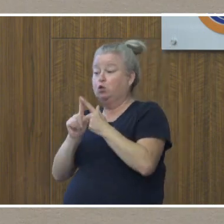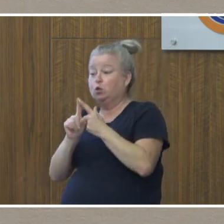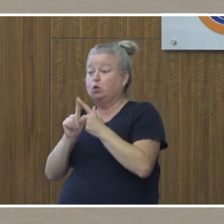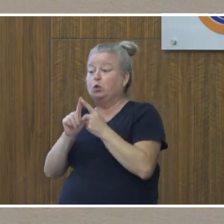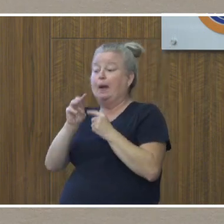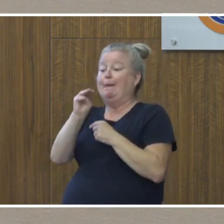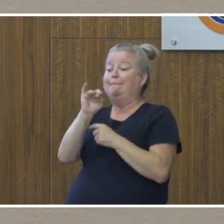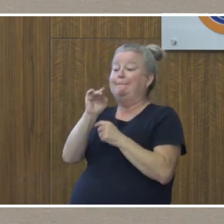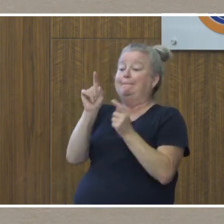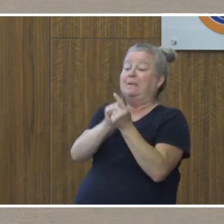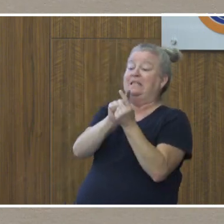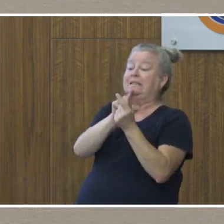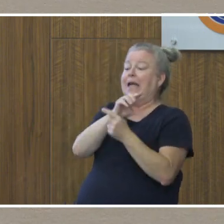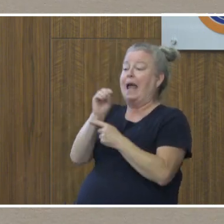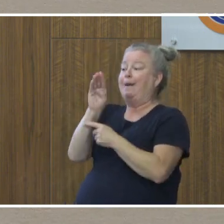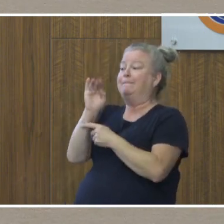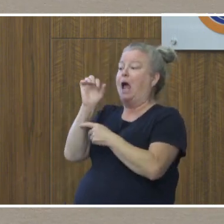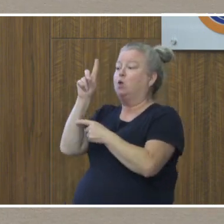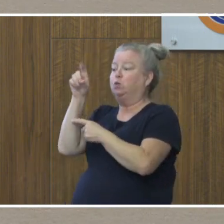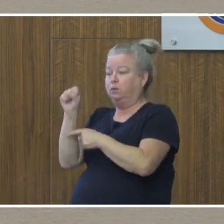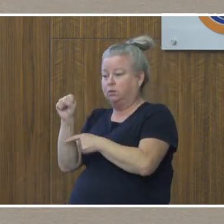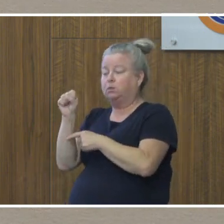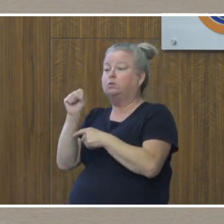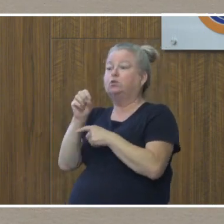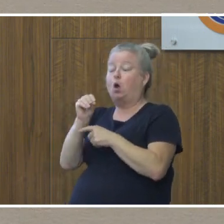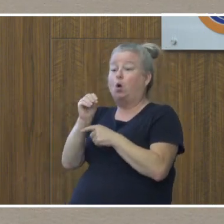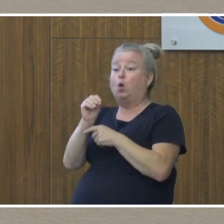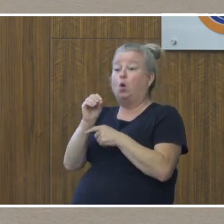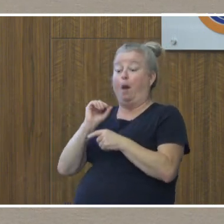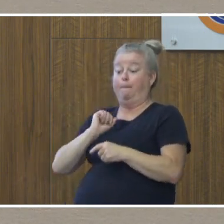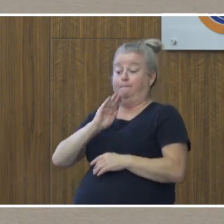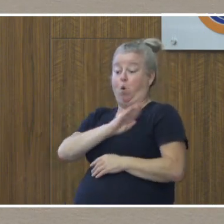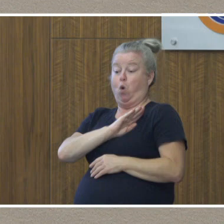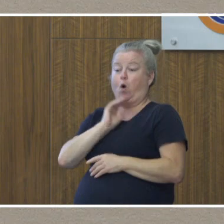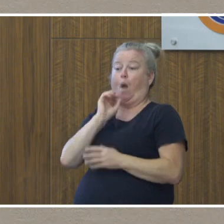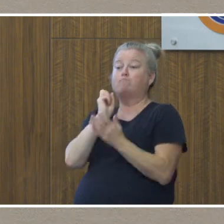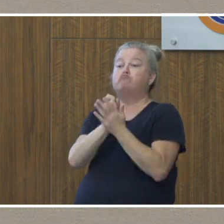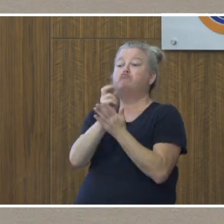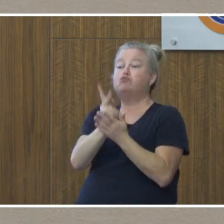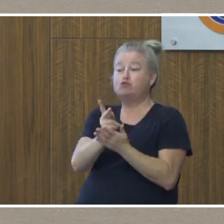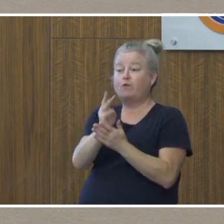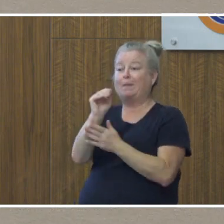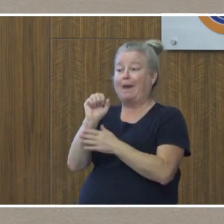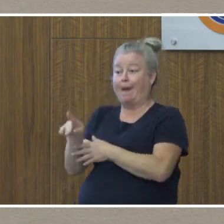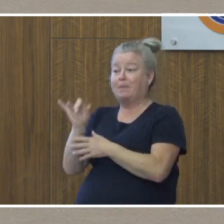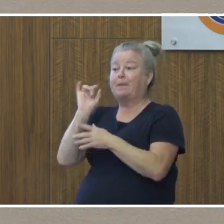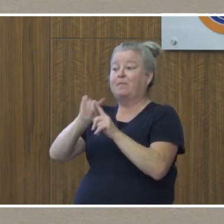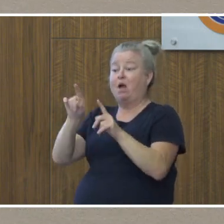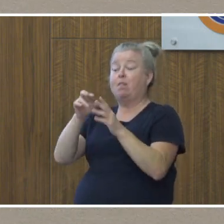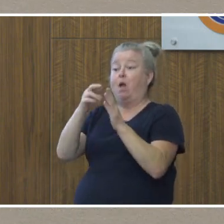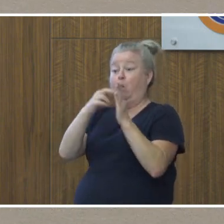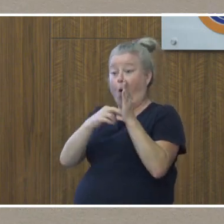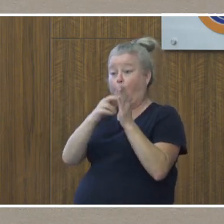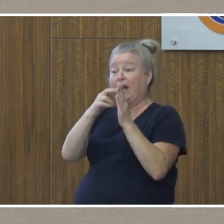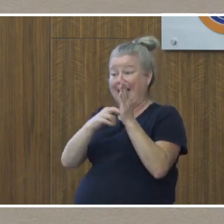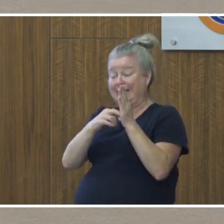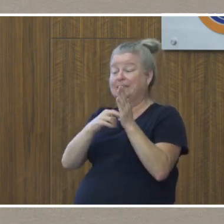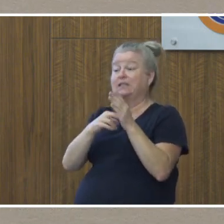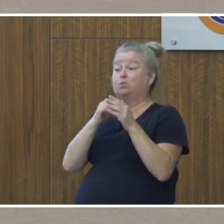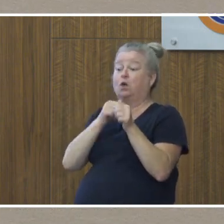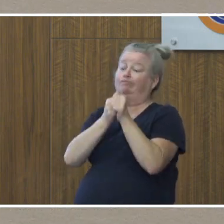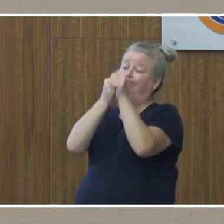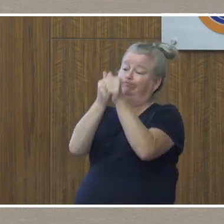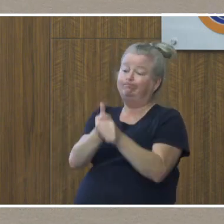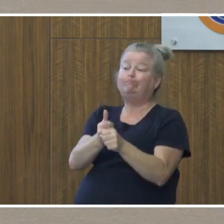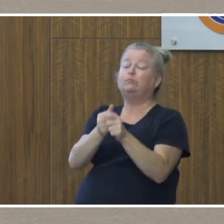bounds. So the board approves the map, but the actual ordinance goes on to 65